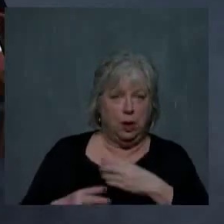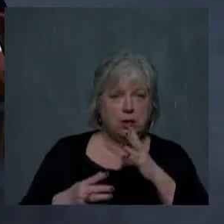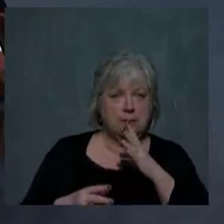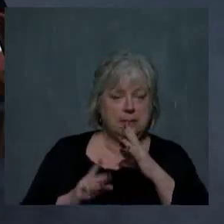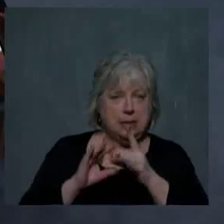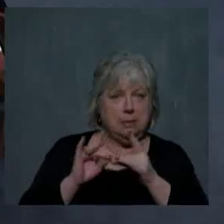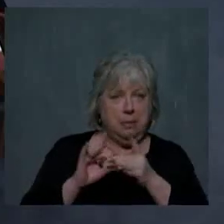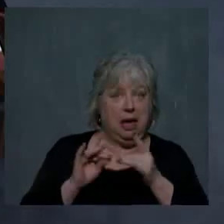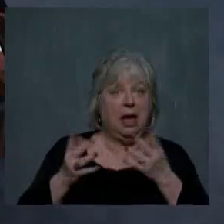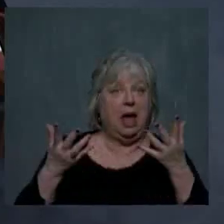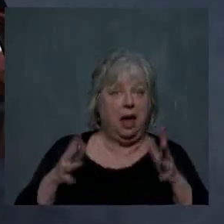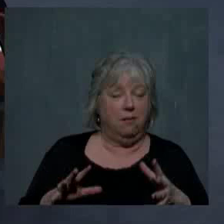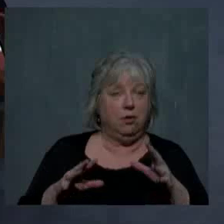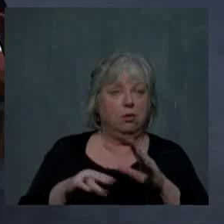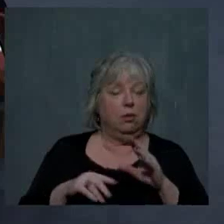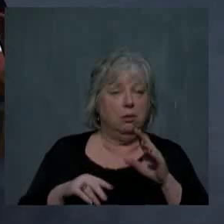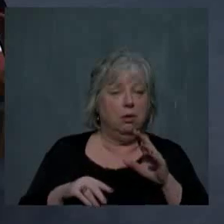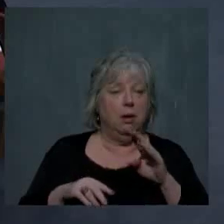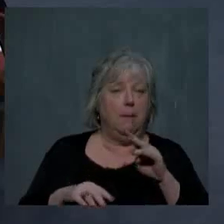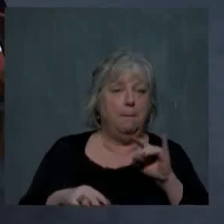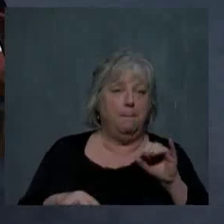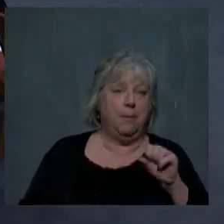Okay. Rhonda.